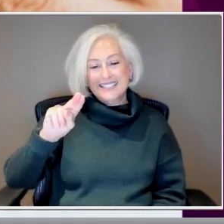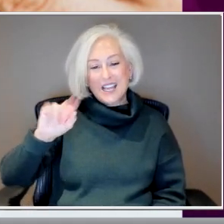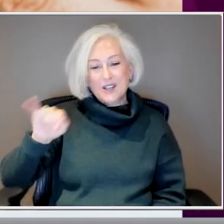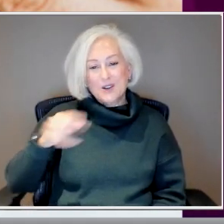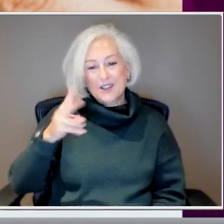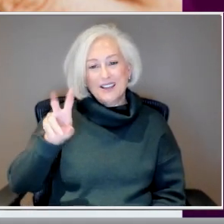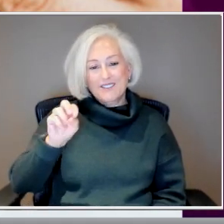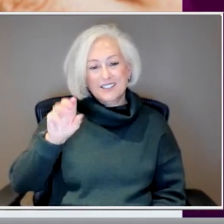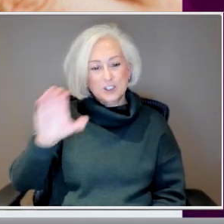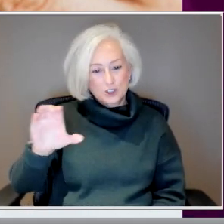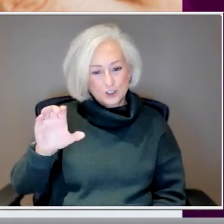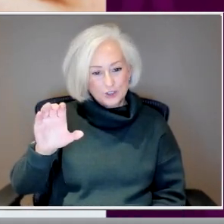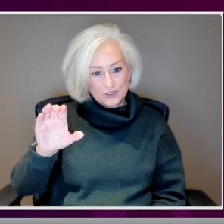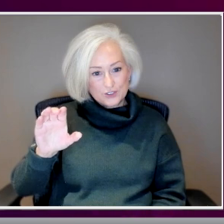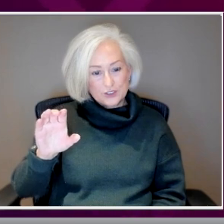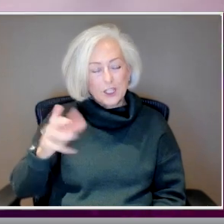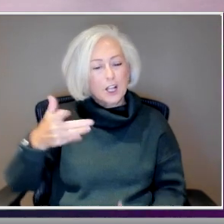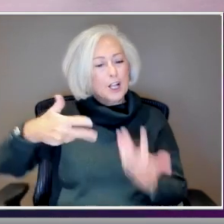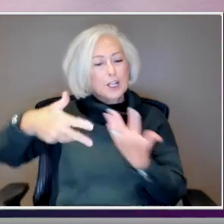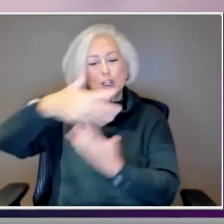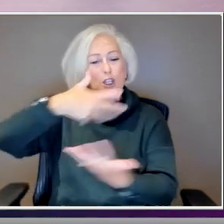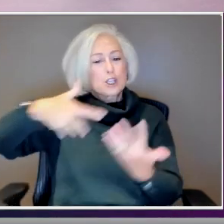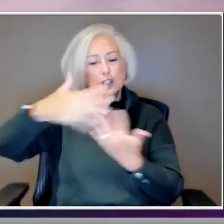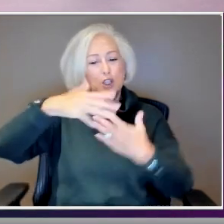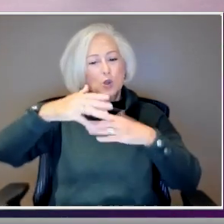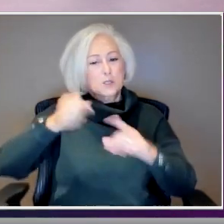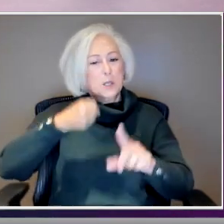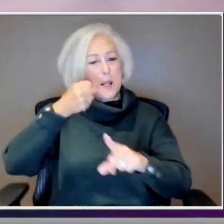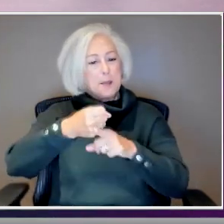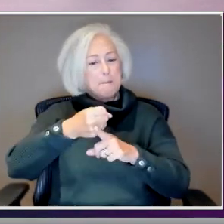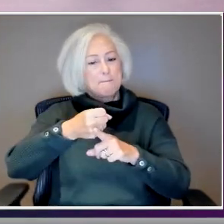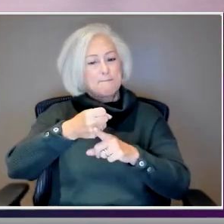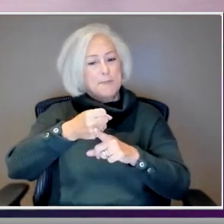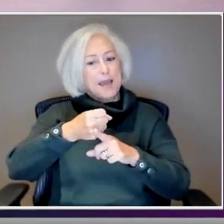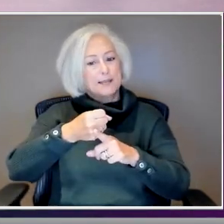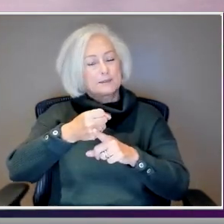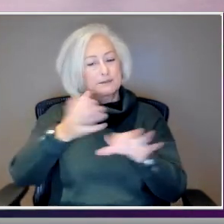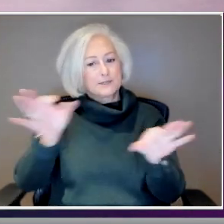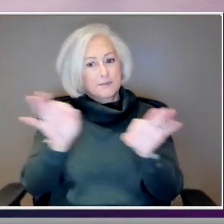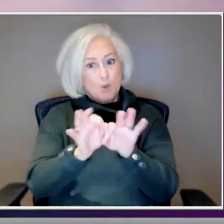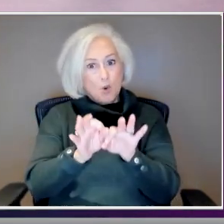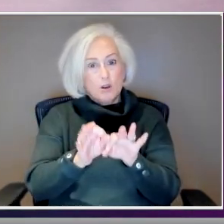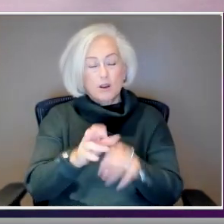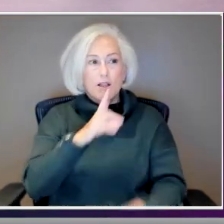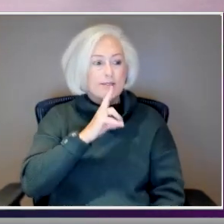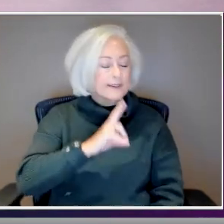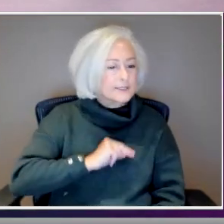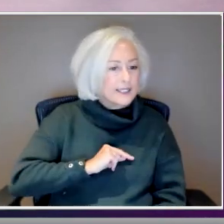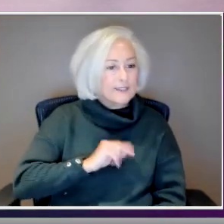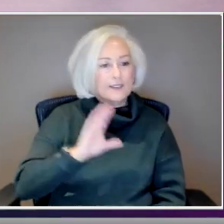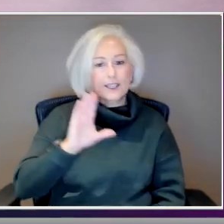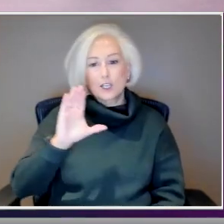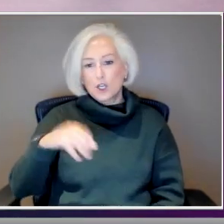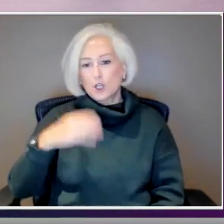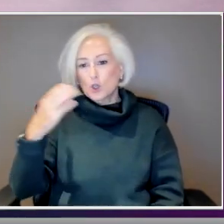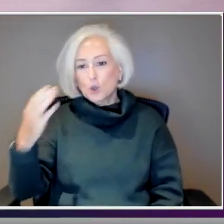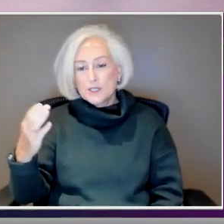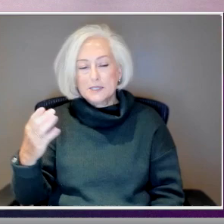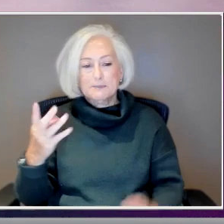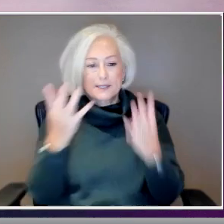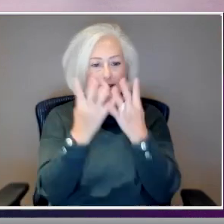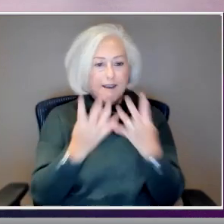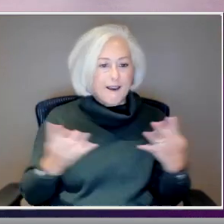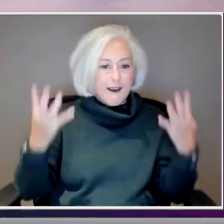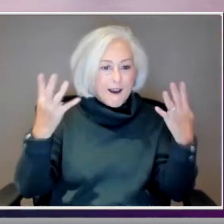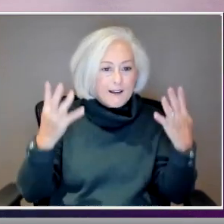the social factor of this season plays a huge role in this. You've got Thanksgiving, Christmas if you celebrate that, or Hanukkah or Kwanzaa,